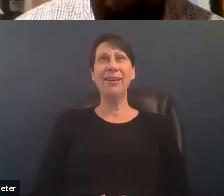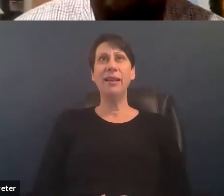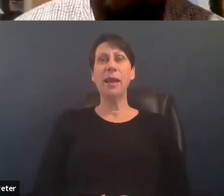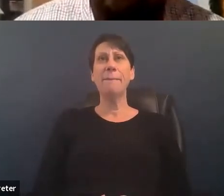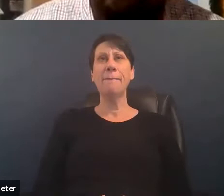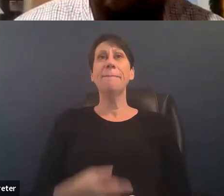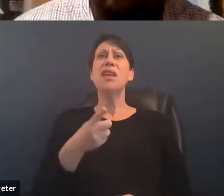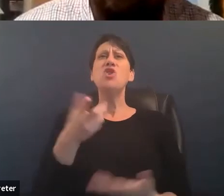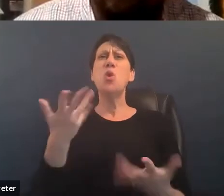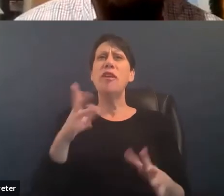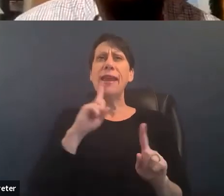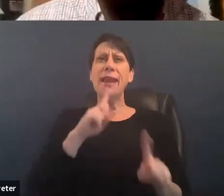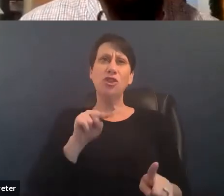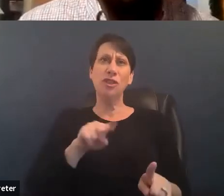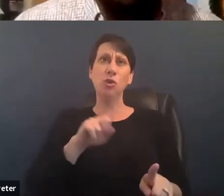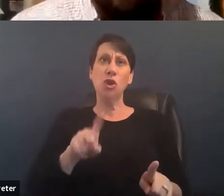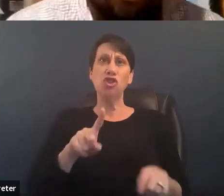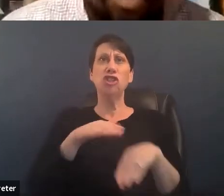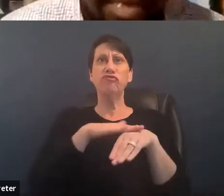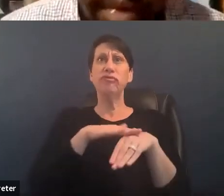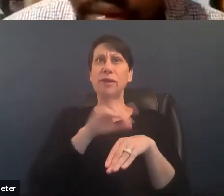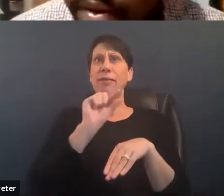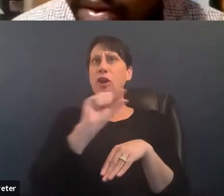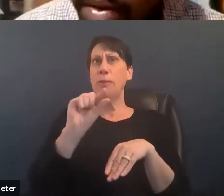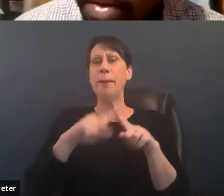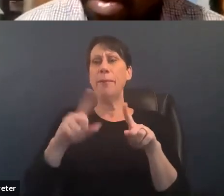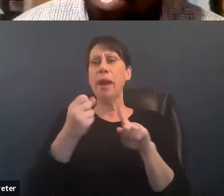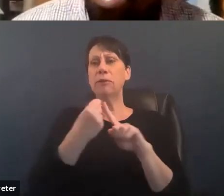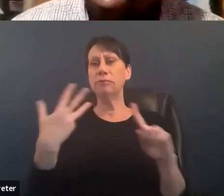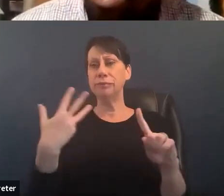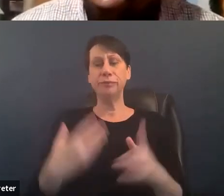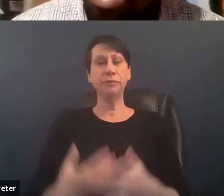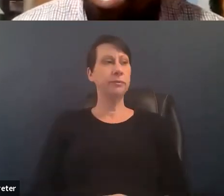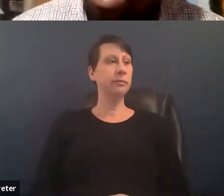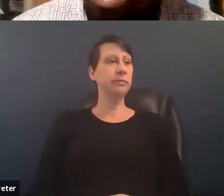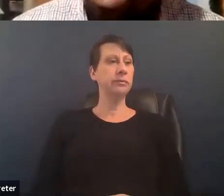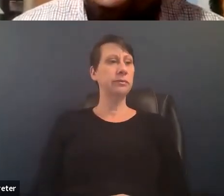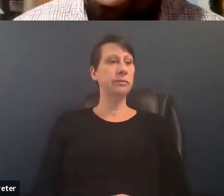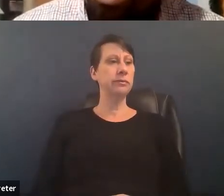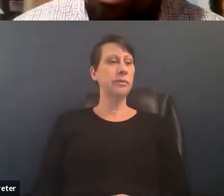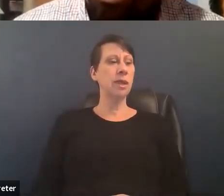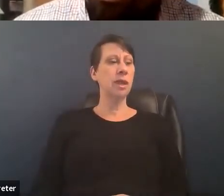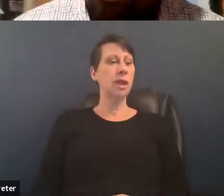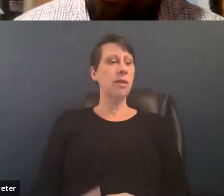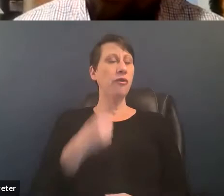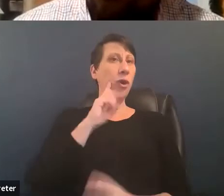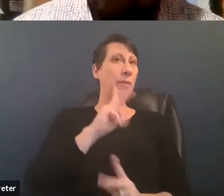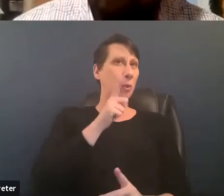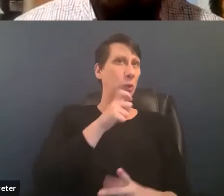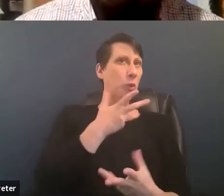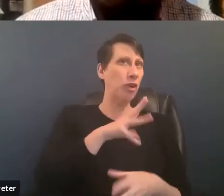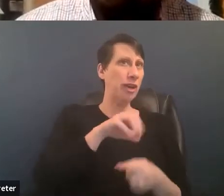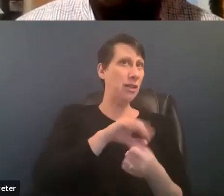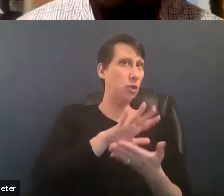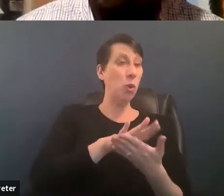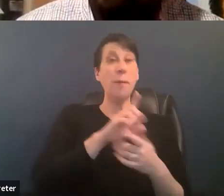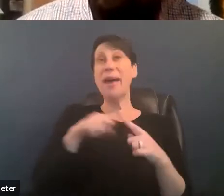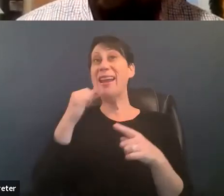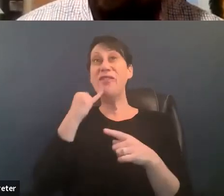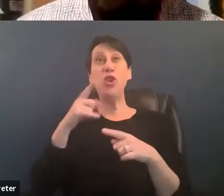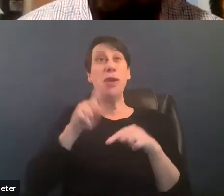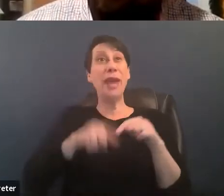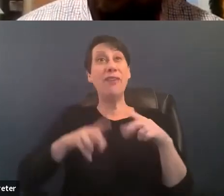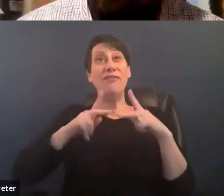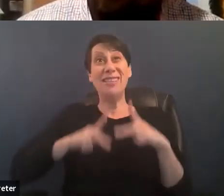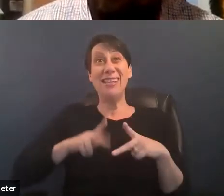this question a little bit for those who are in the schools, but for those of you who may not be able to physically be in the